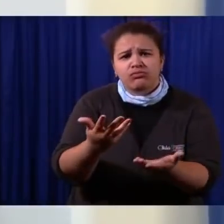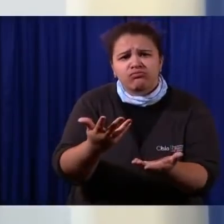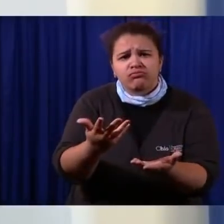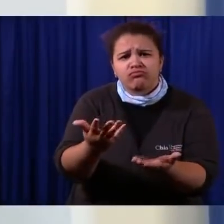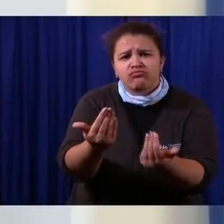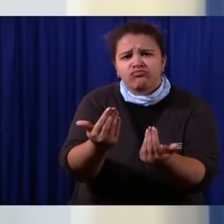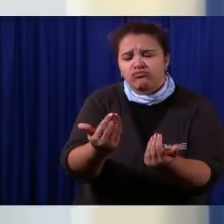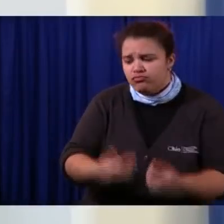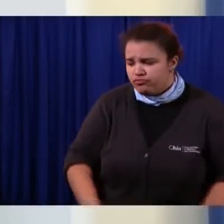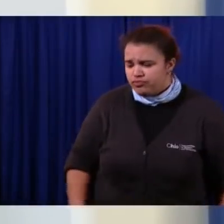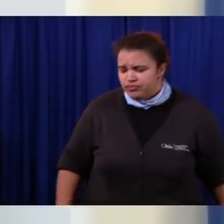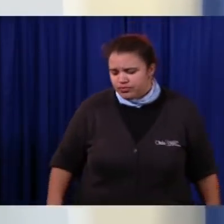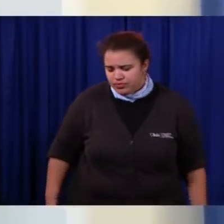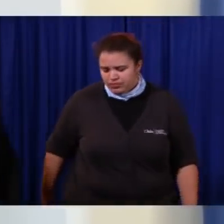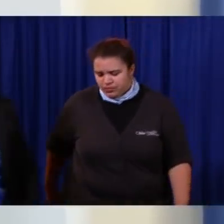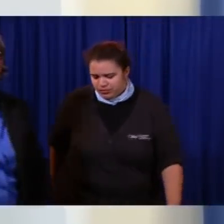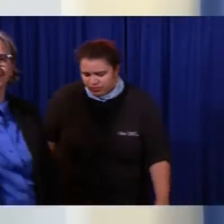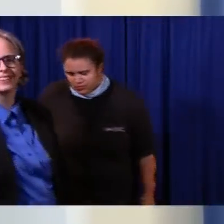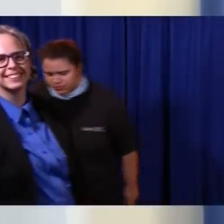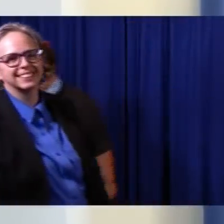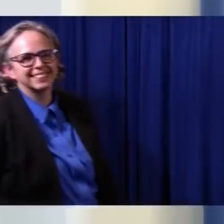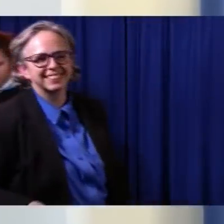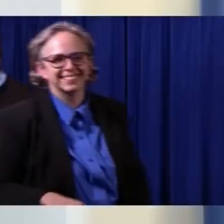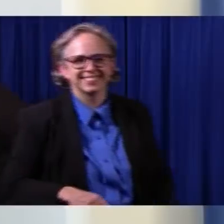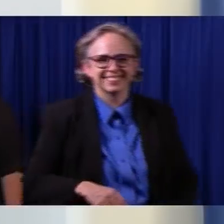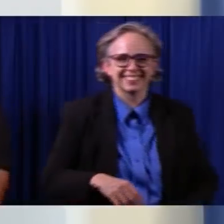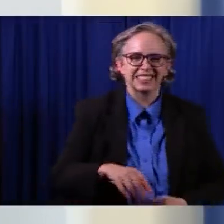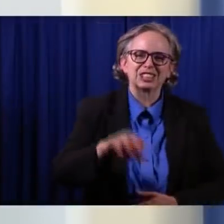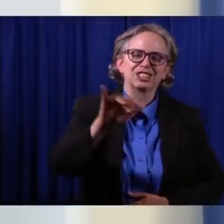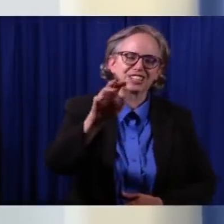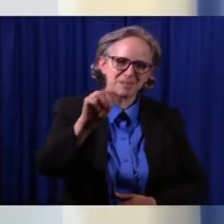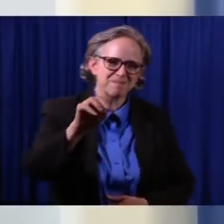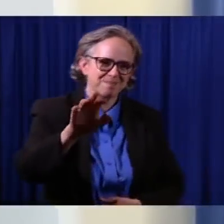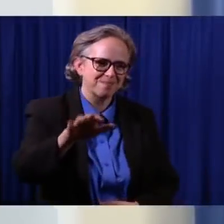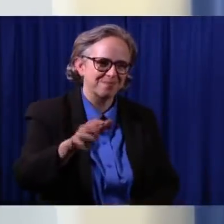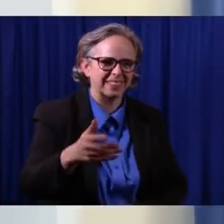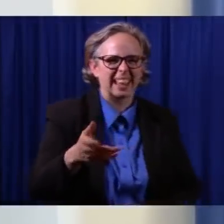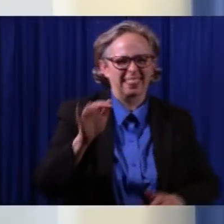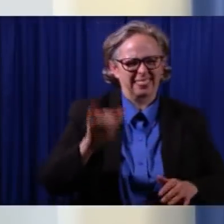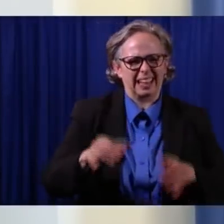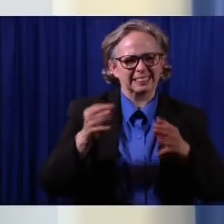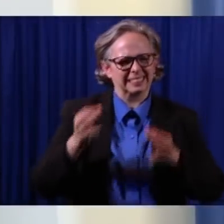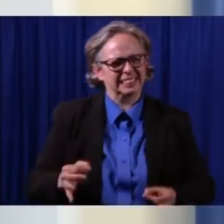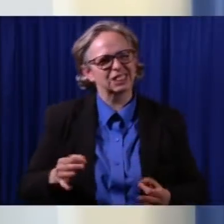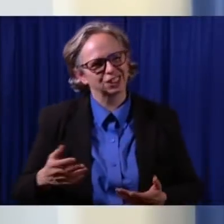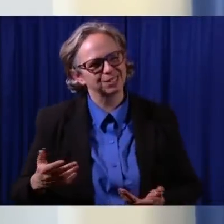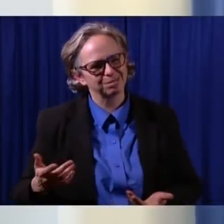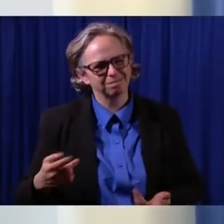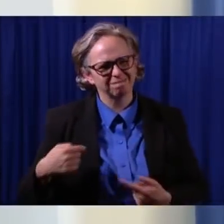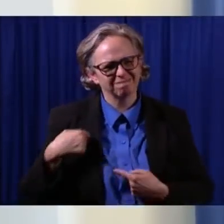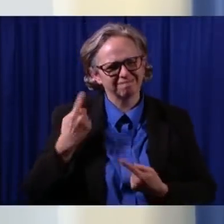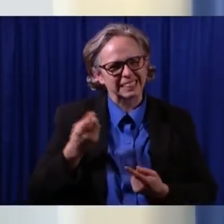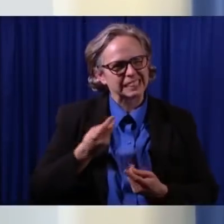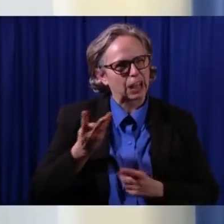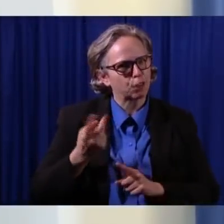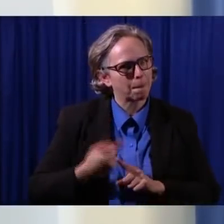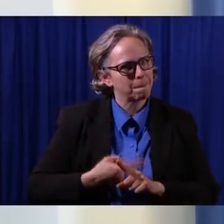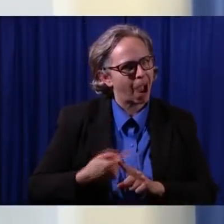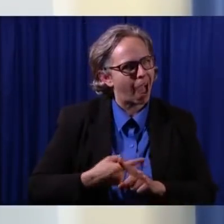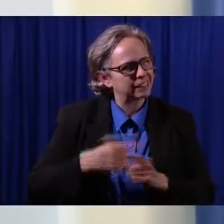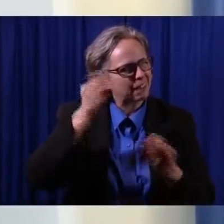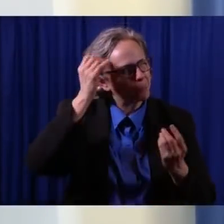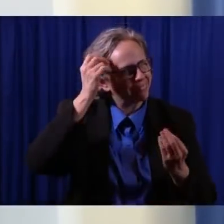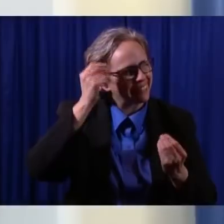So, Jim, this is something I've been struggling with over the last couple of months, actually, in my role. And, you know,